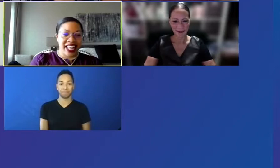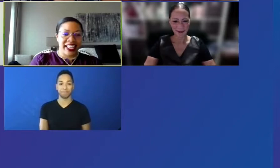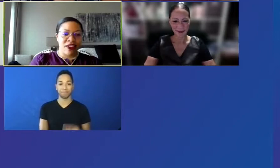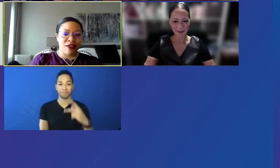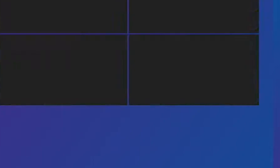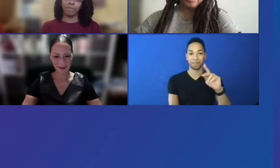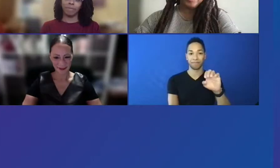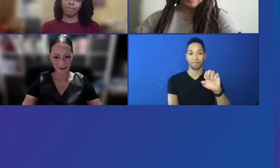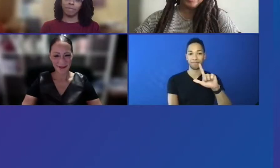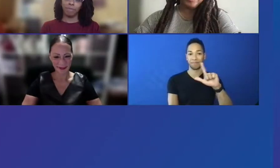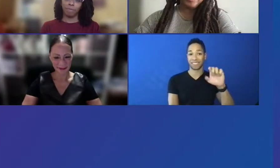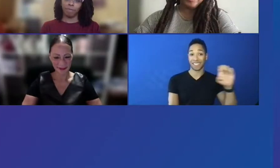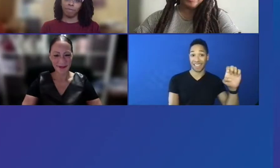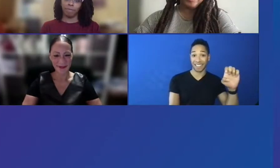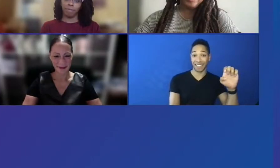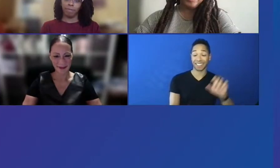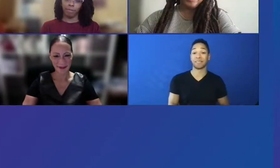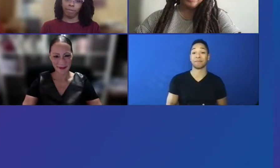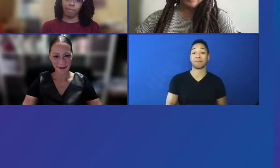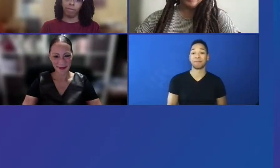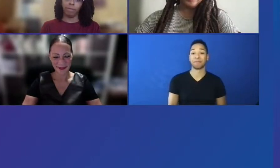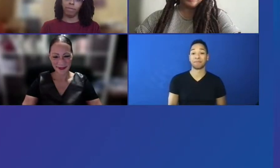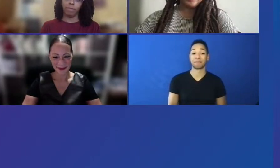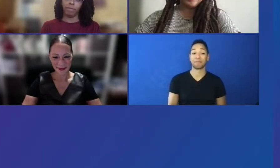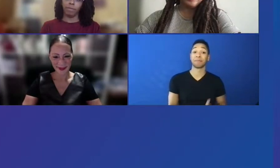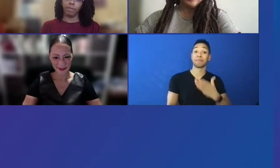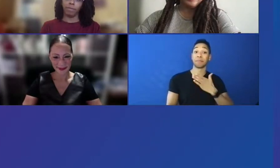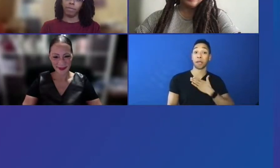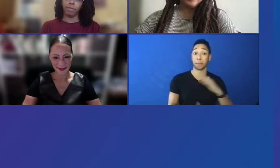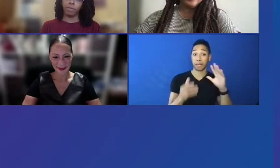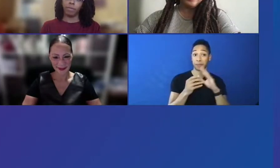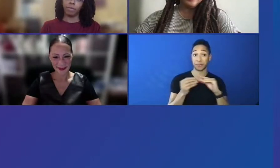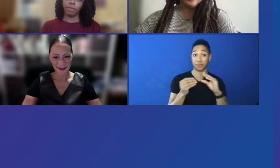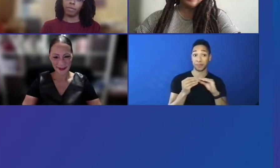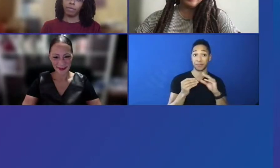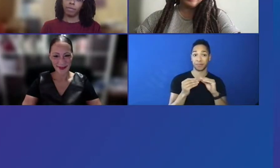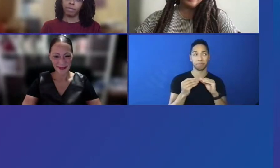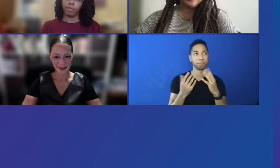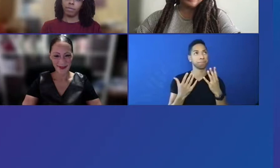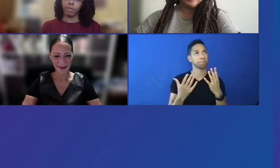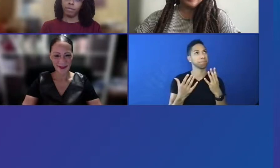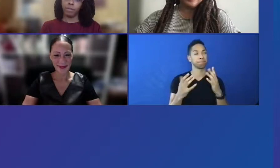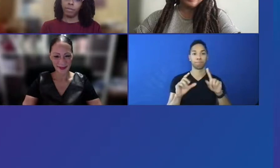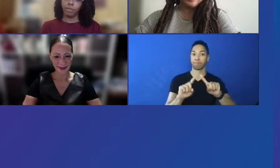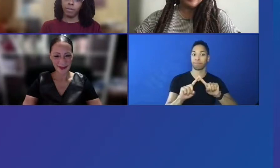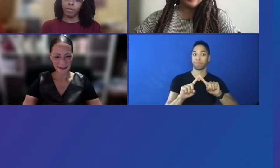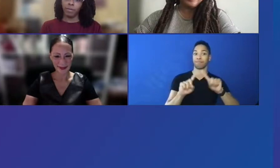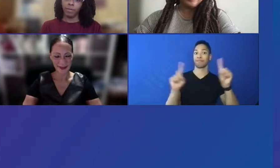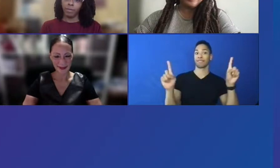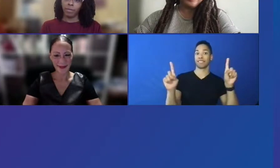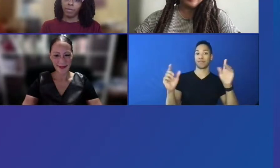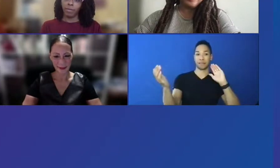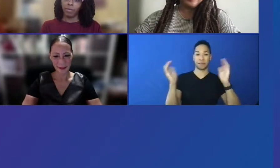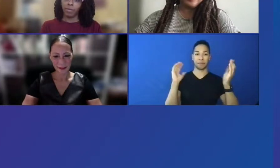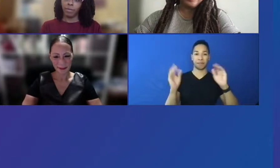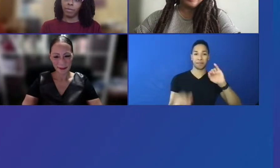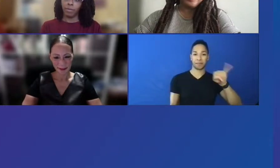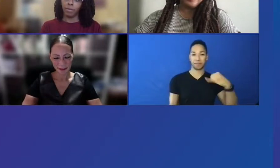This is Kellee, everyone. My story is very different than Janet's.